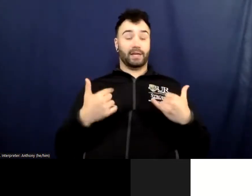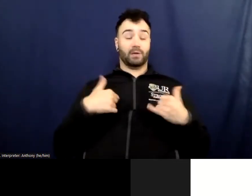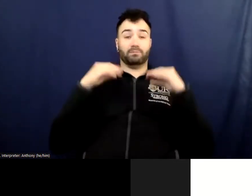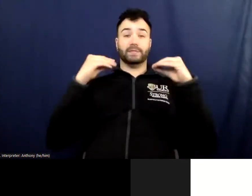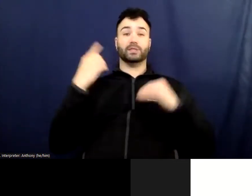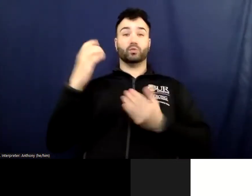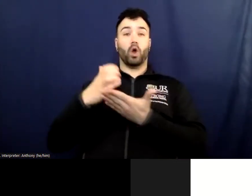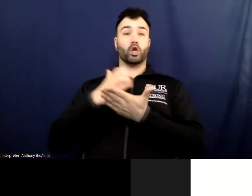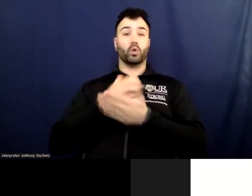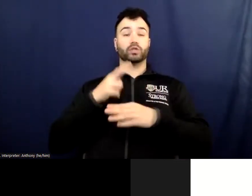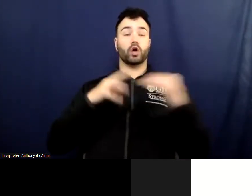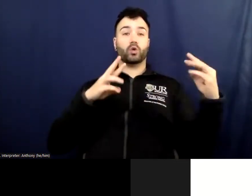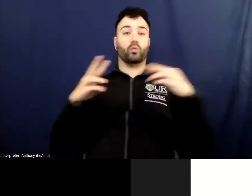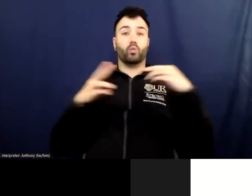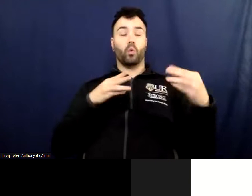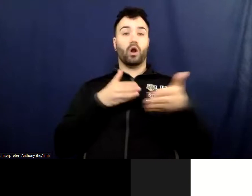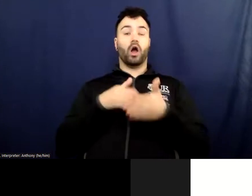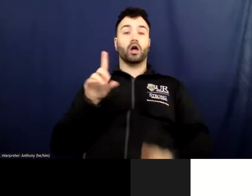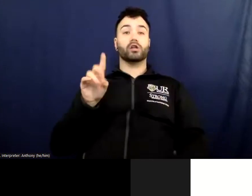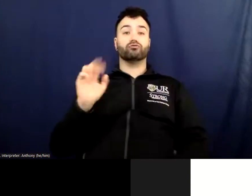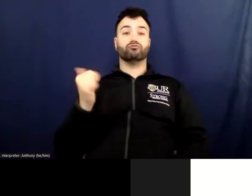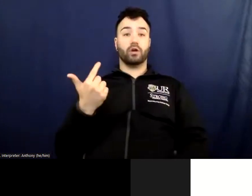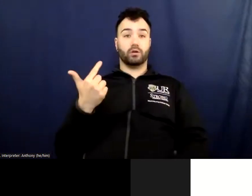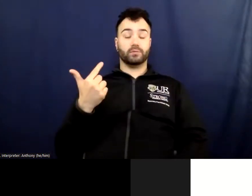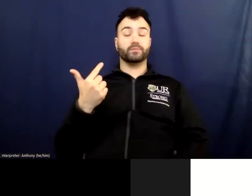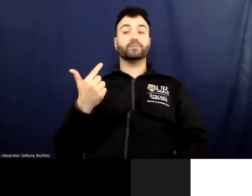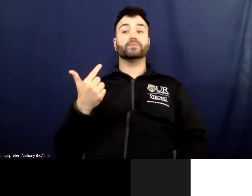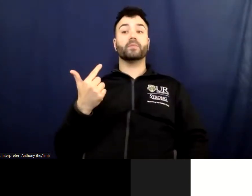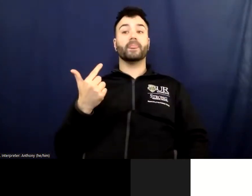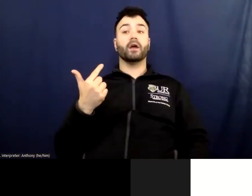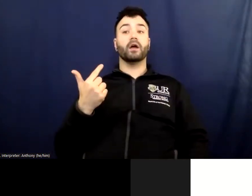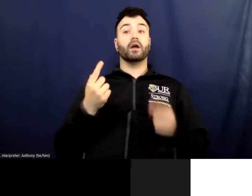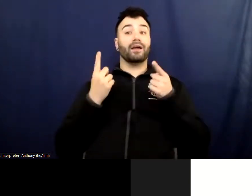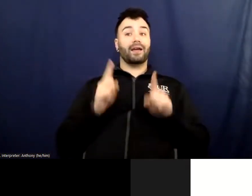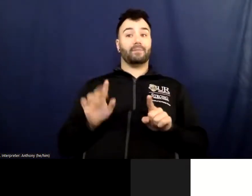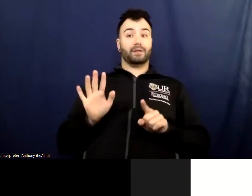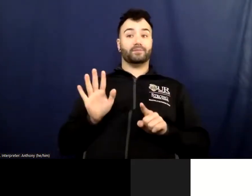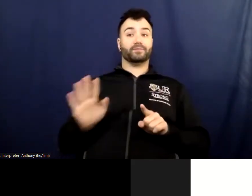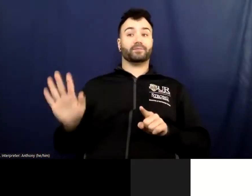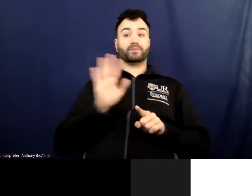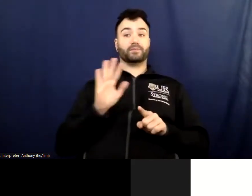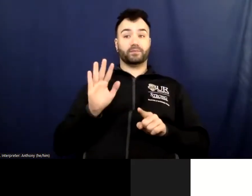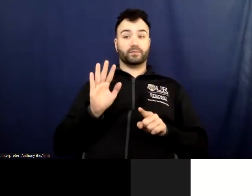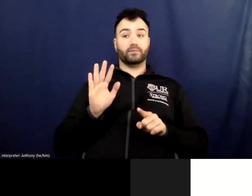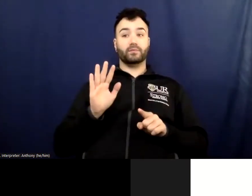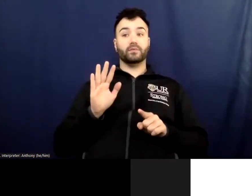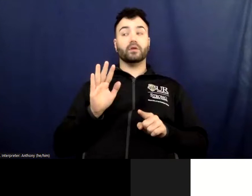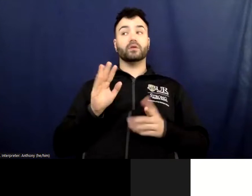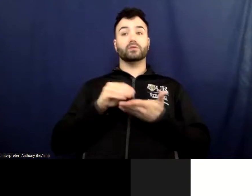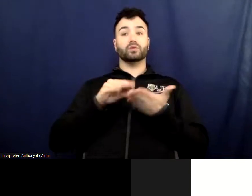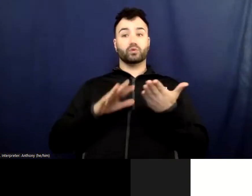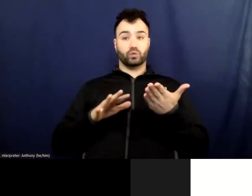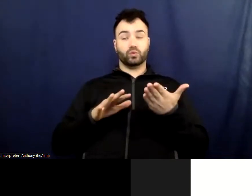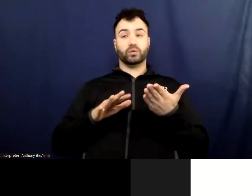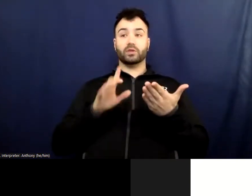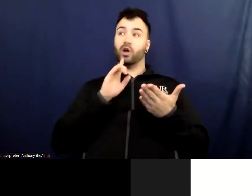on drugs, many of the students, so if we're up to the war on alcohol. It took us 7 weeks